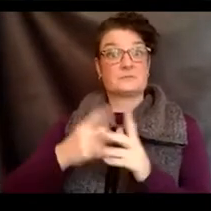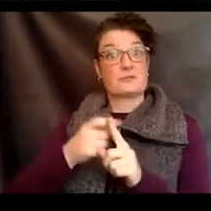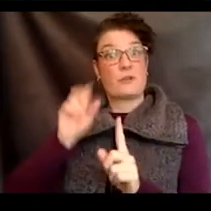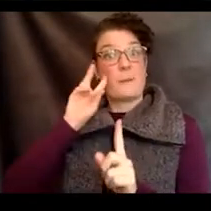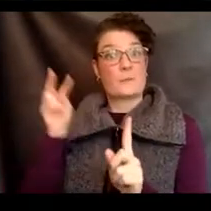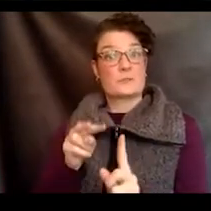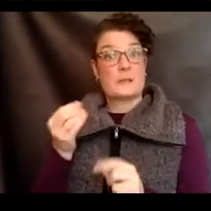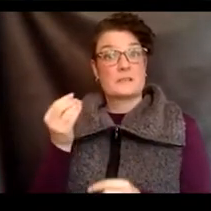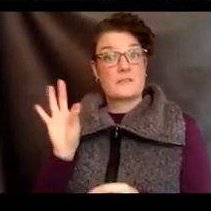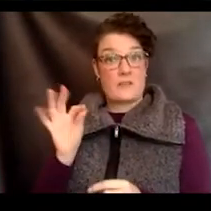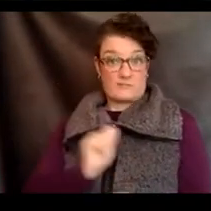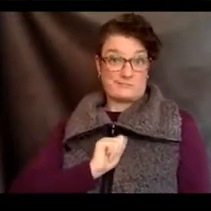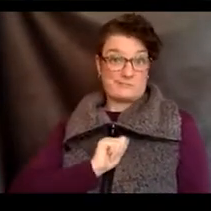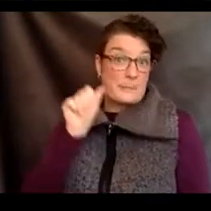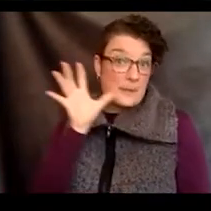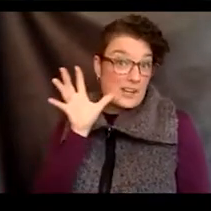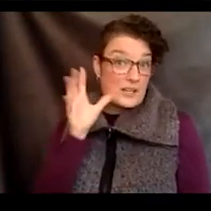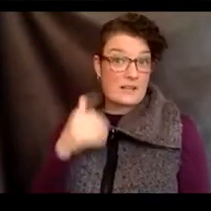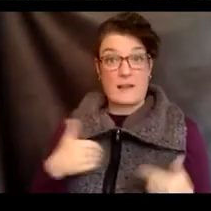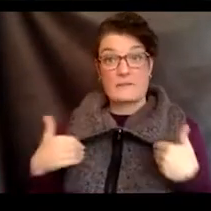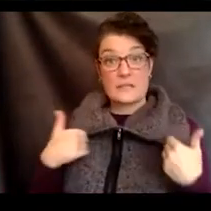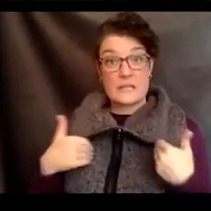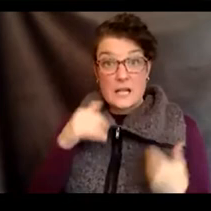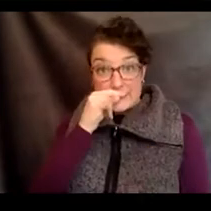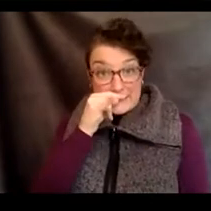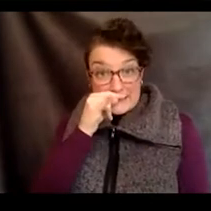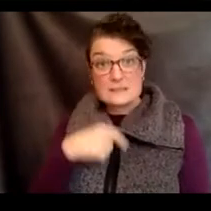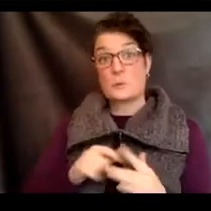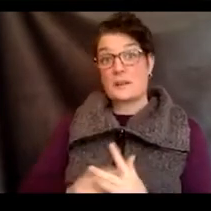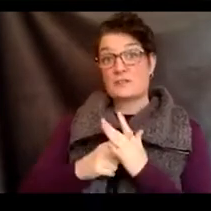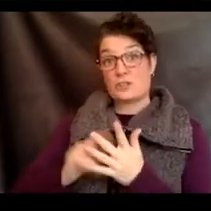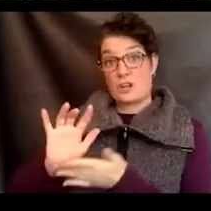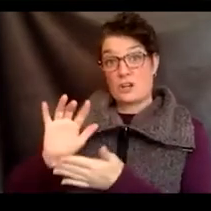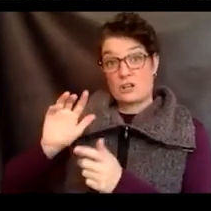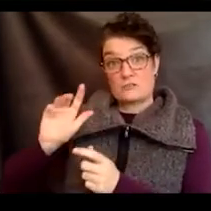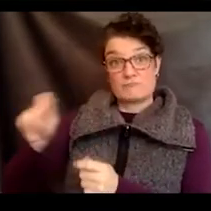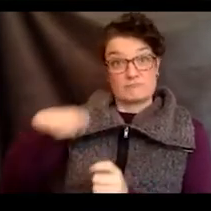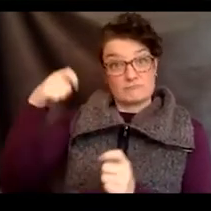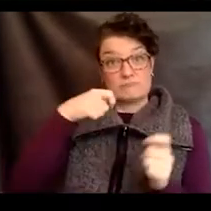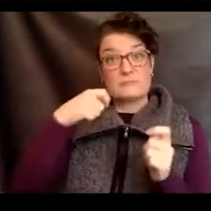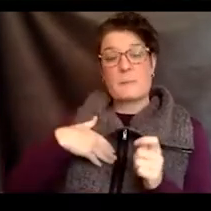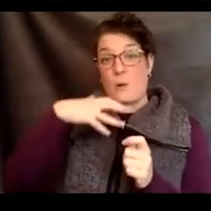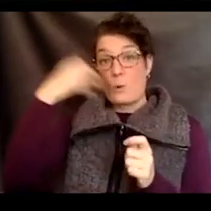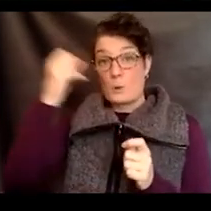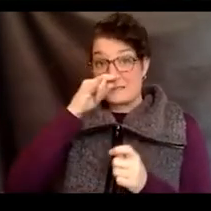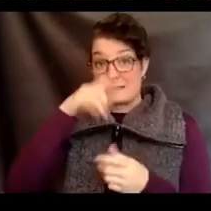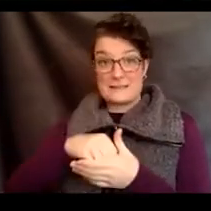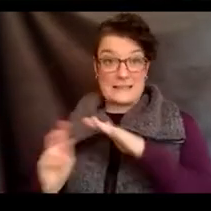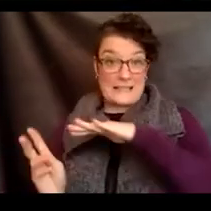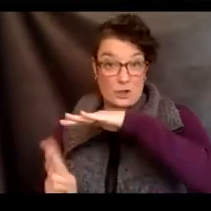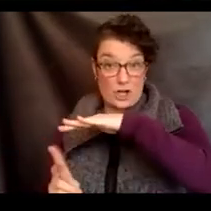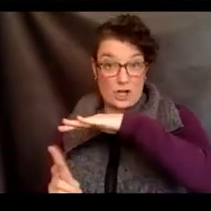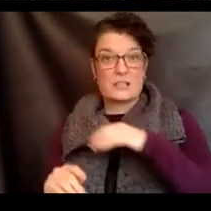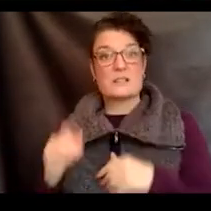perspective of being a parent. I have young kids. When I started making the film, my oldest was in kindergarten, and I found